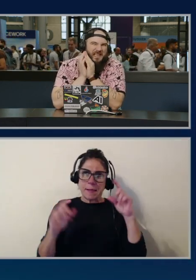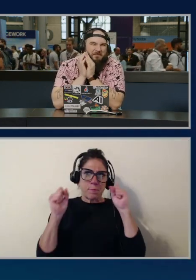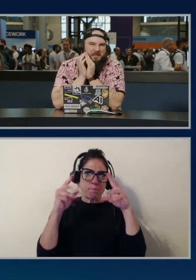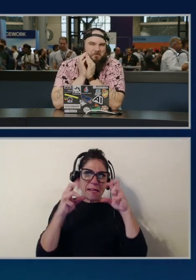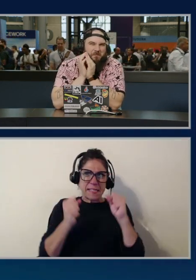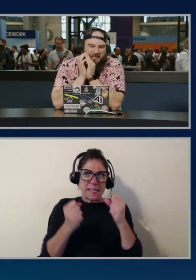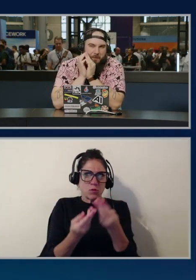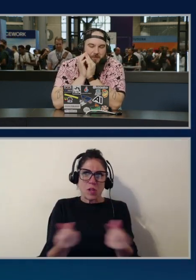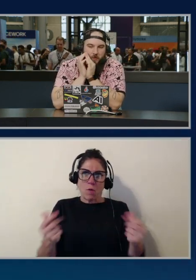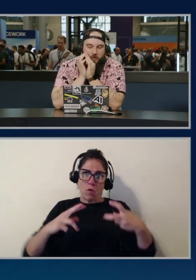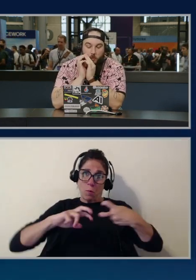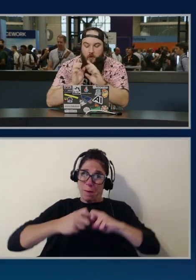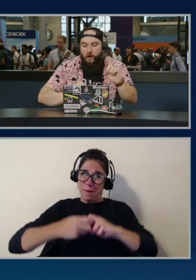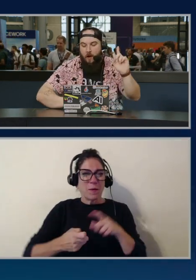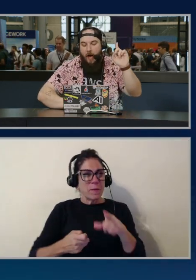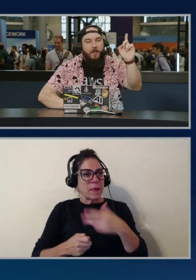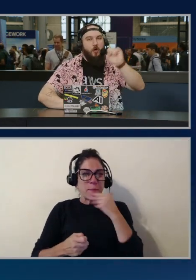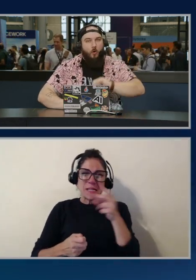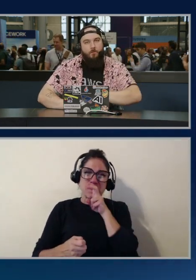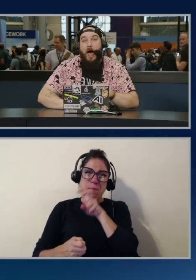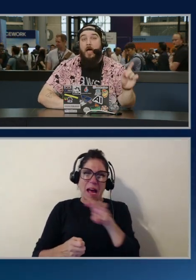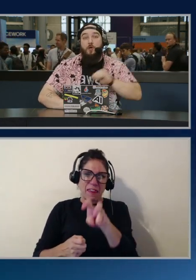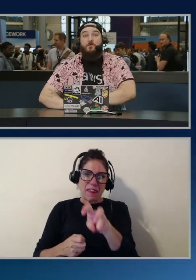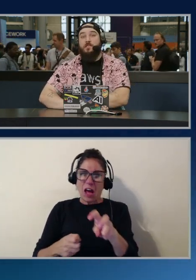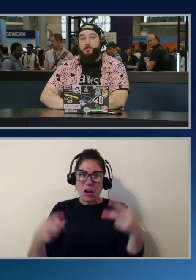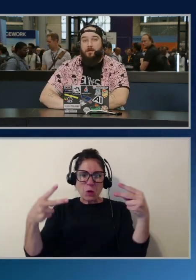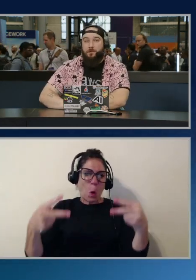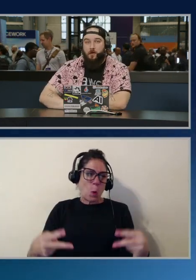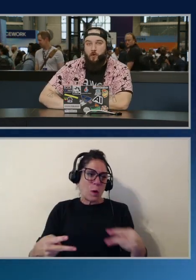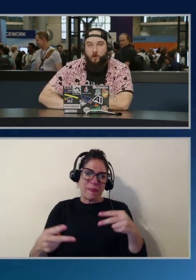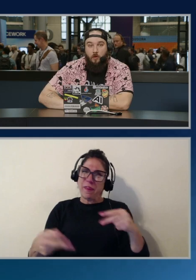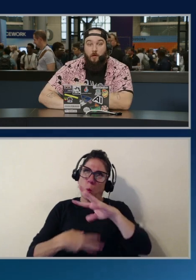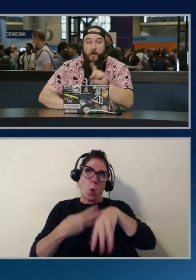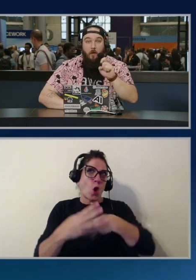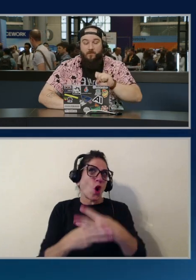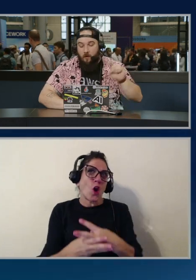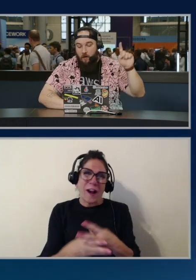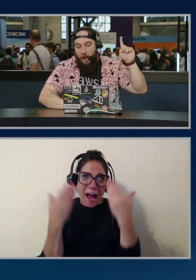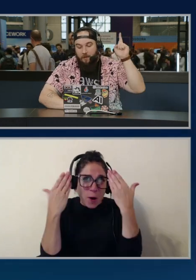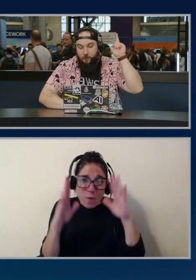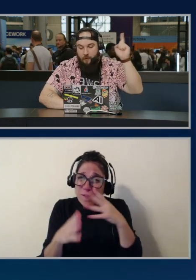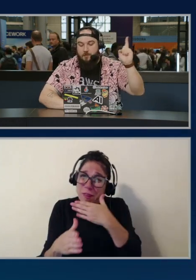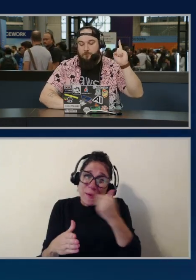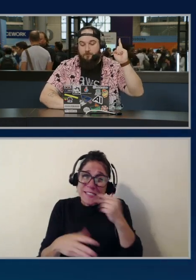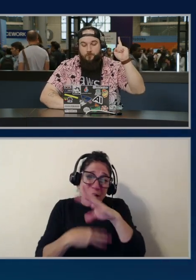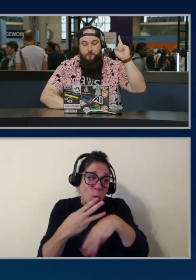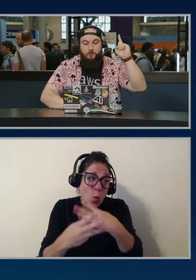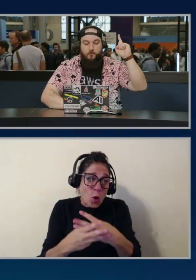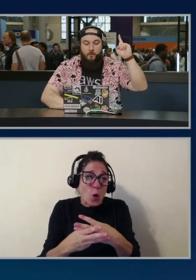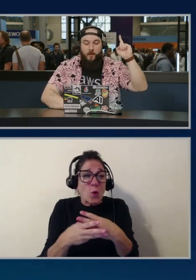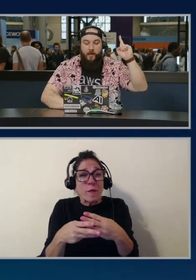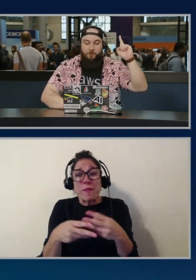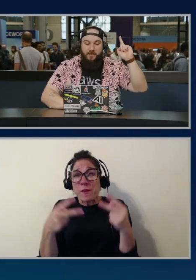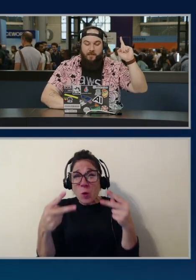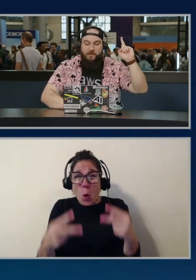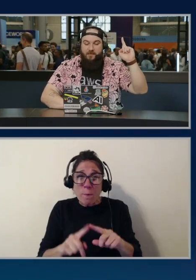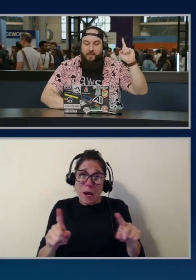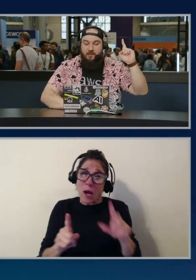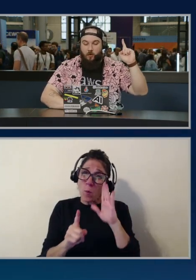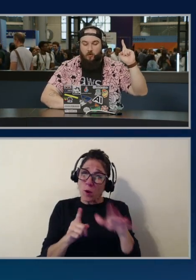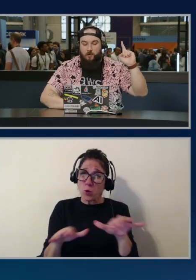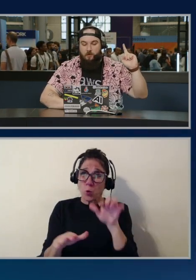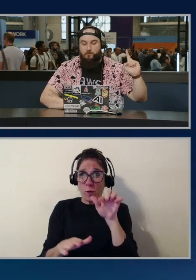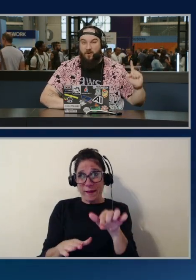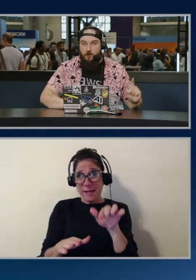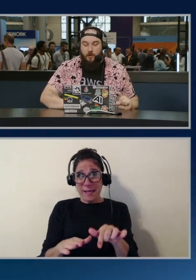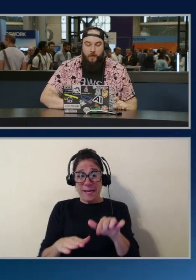problems. It's going to be the best Python code in the world. I don't know if it's going to be the best Python code in the world. However, I'm going to do this. It basically sends